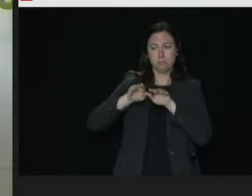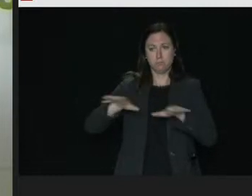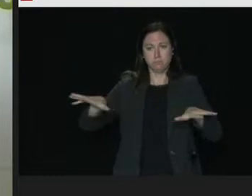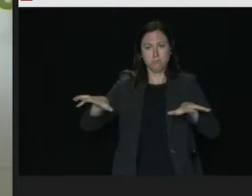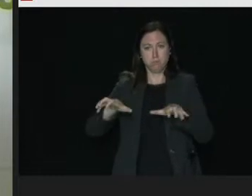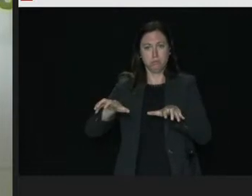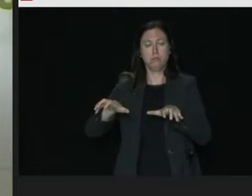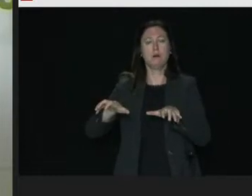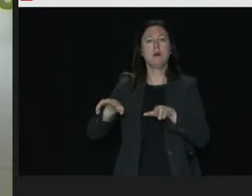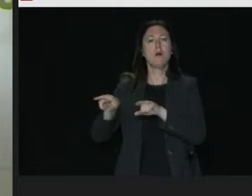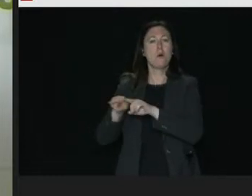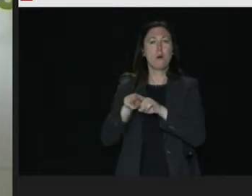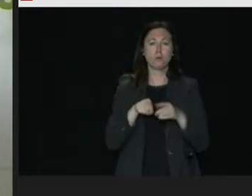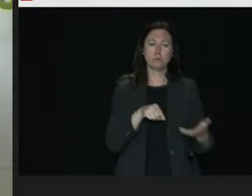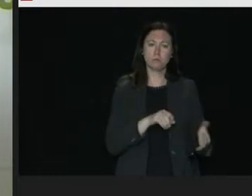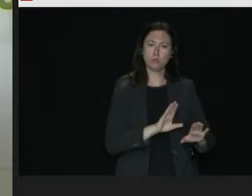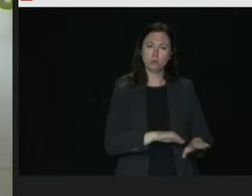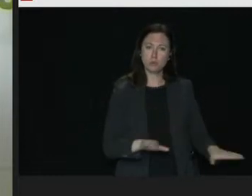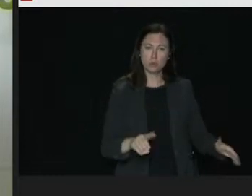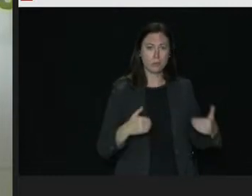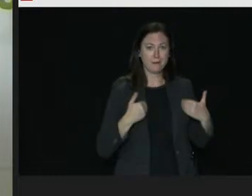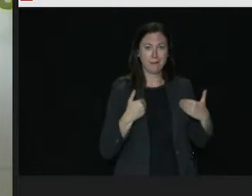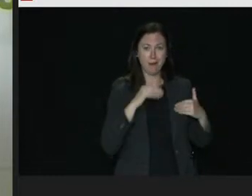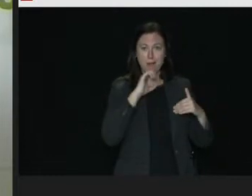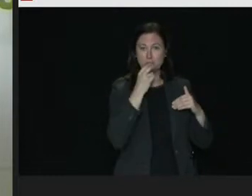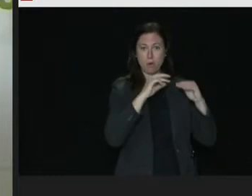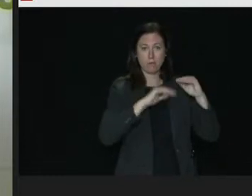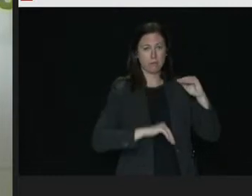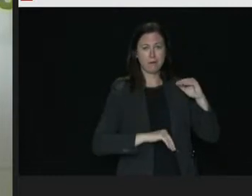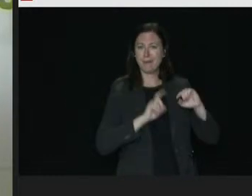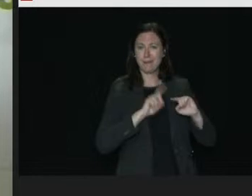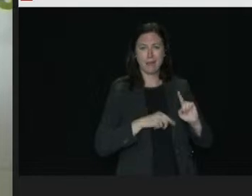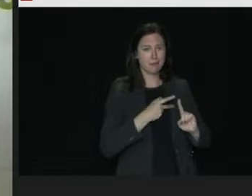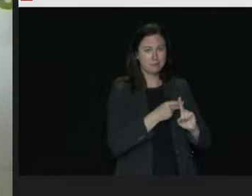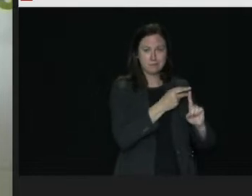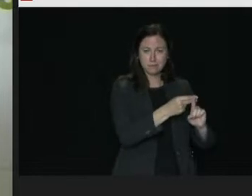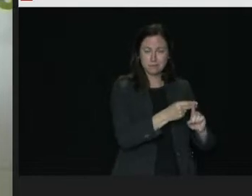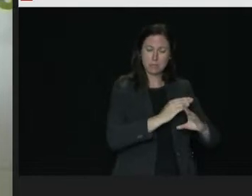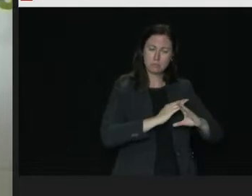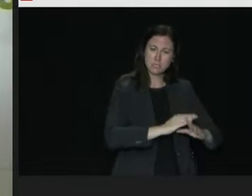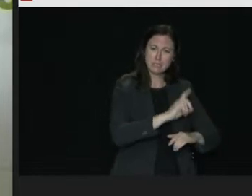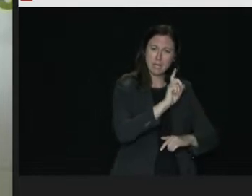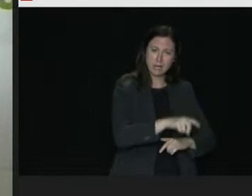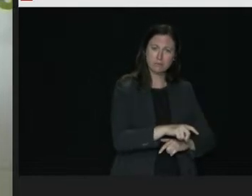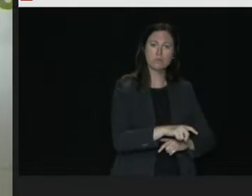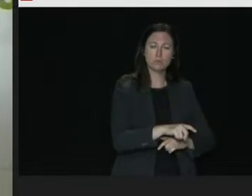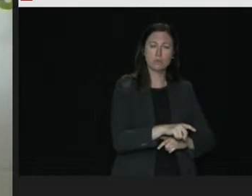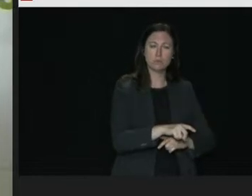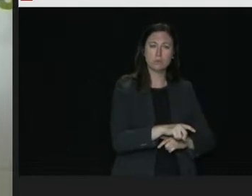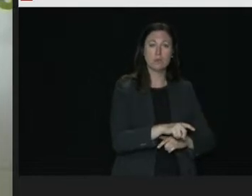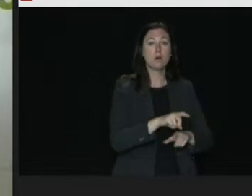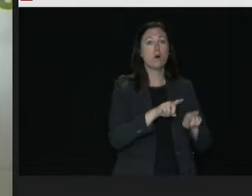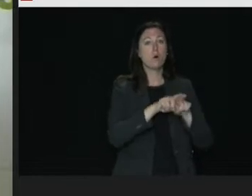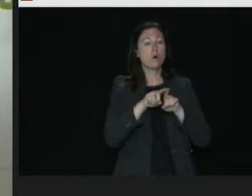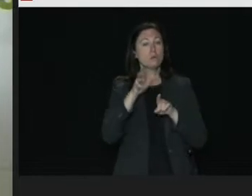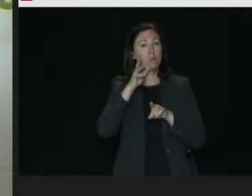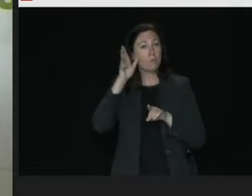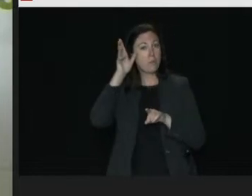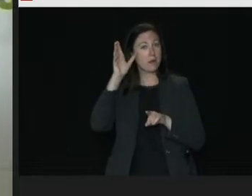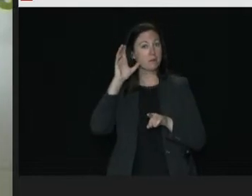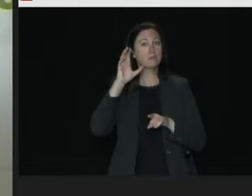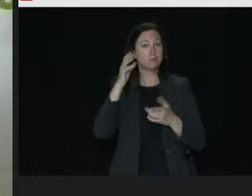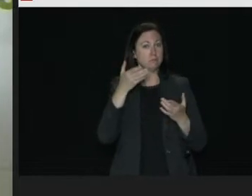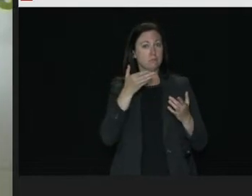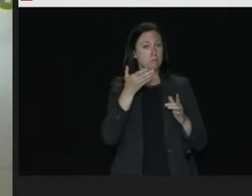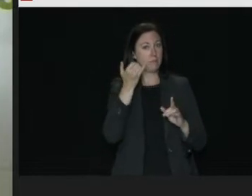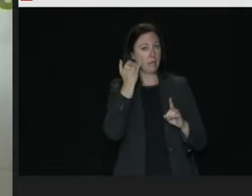limit the spread to children too young to be vaccinated and into schools and beyond. For parents of children under 12